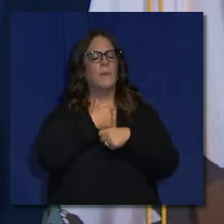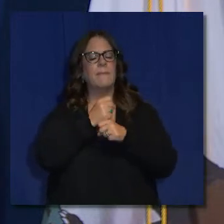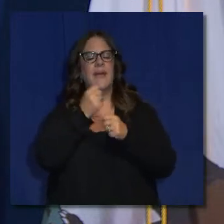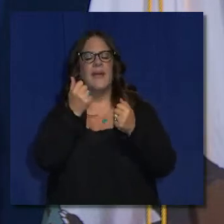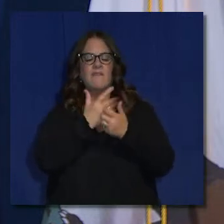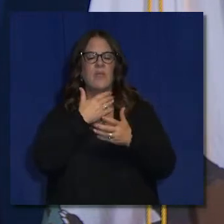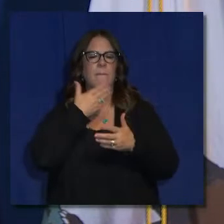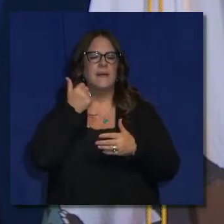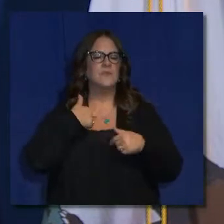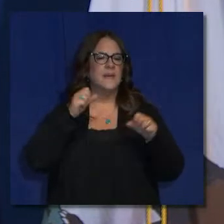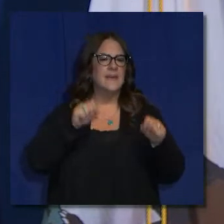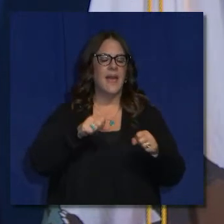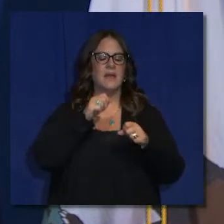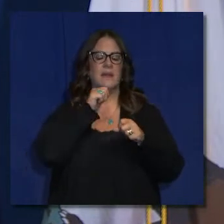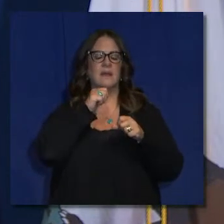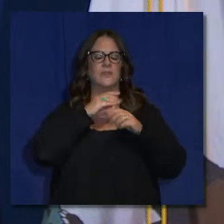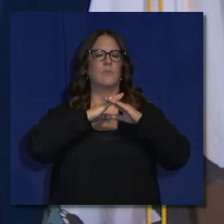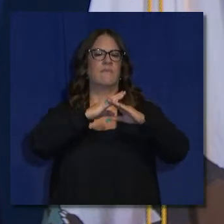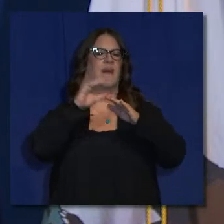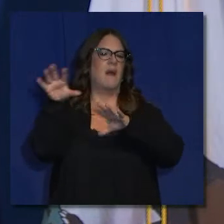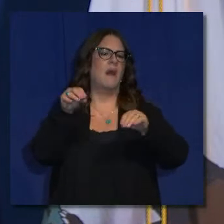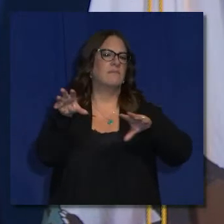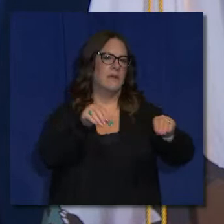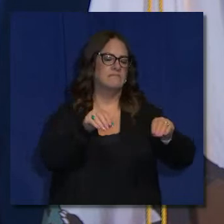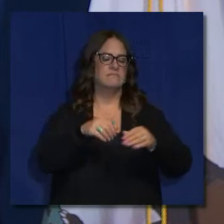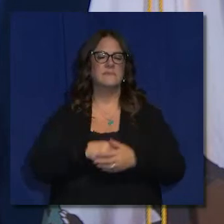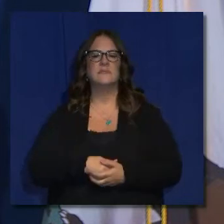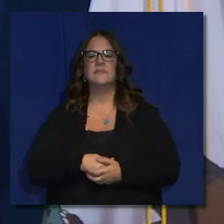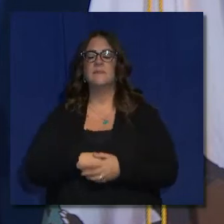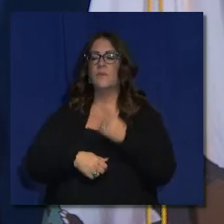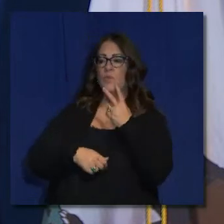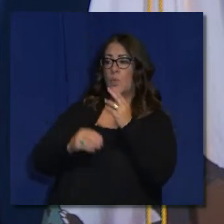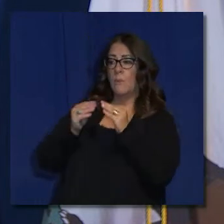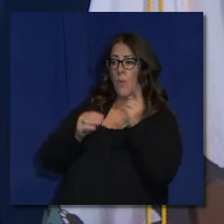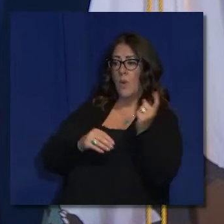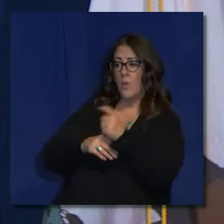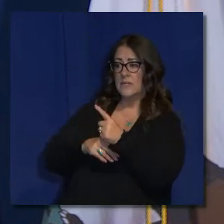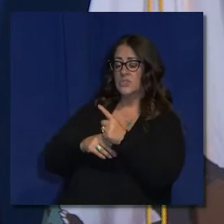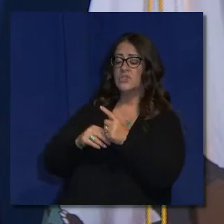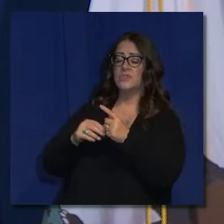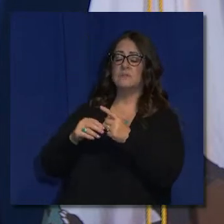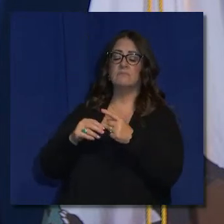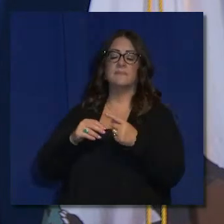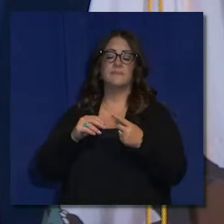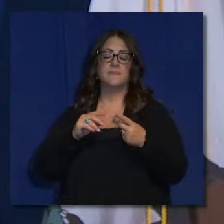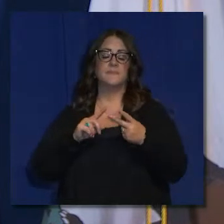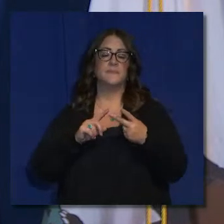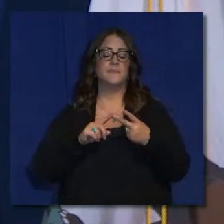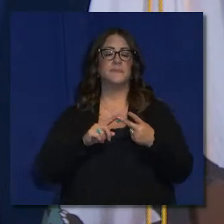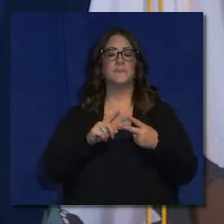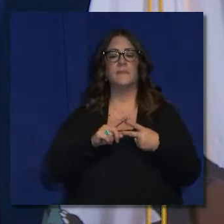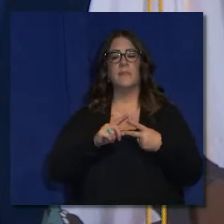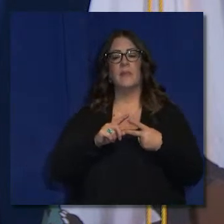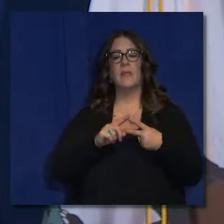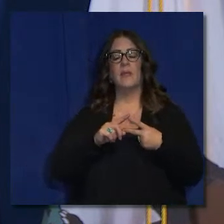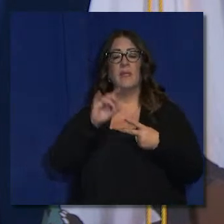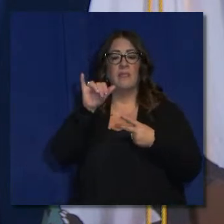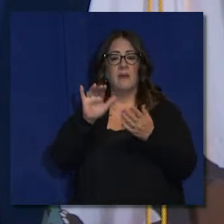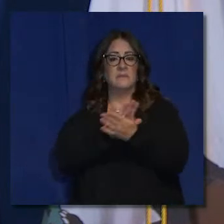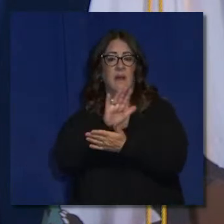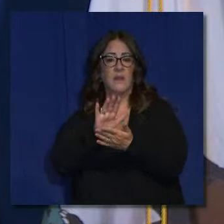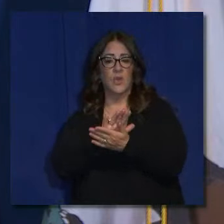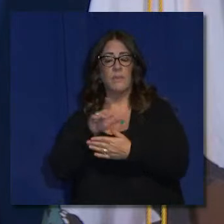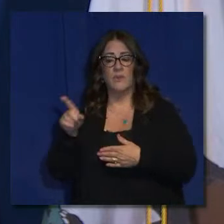happen. Thank you. And just got two other quick policy questions tied to the May revise. That document